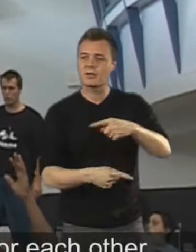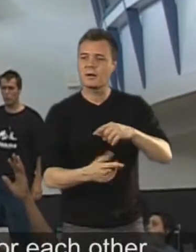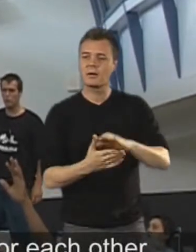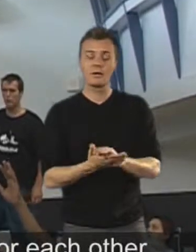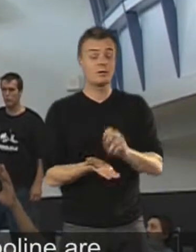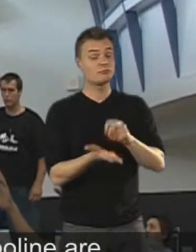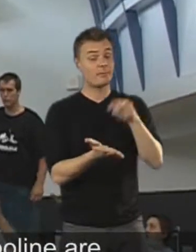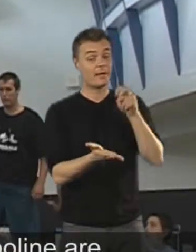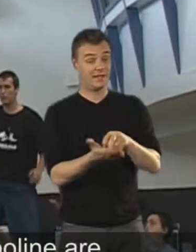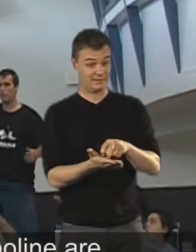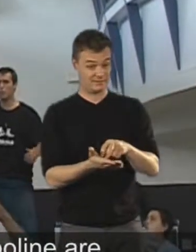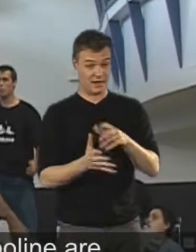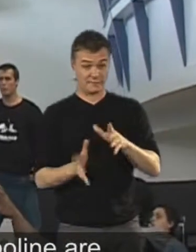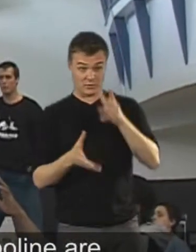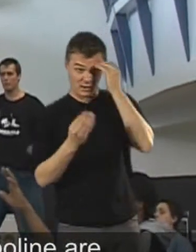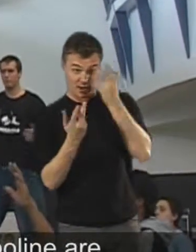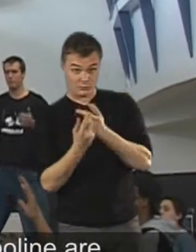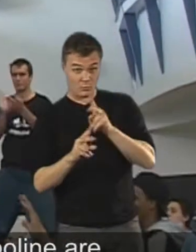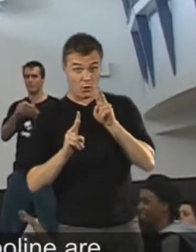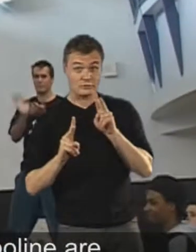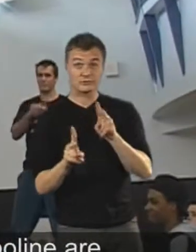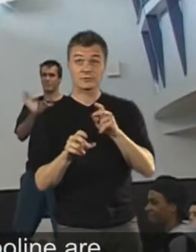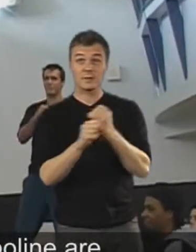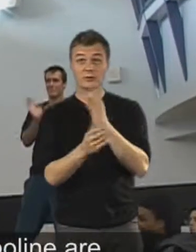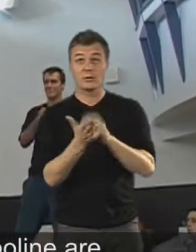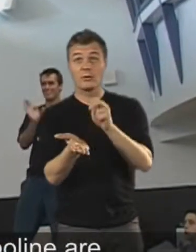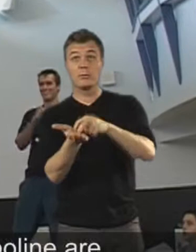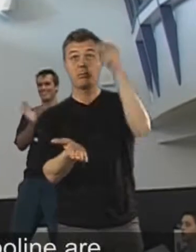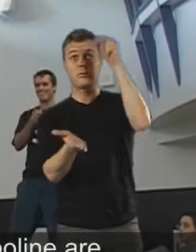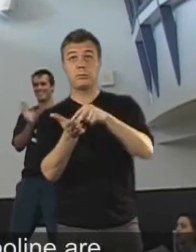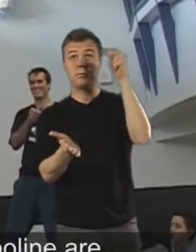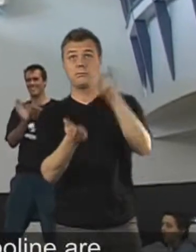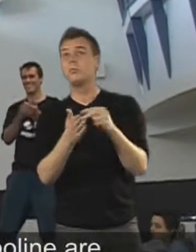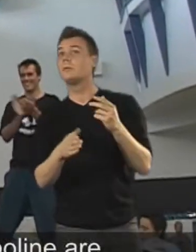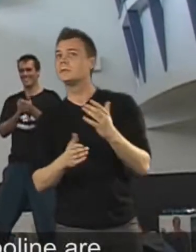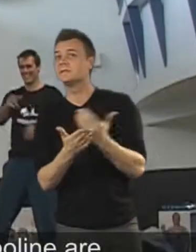how to watch and check that pupils on the trampoline are working safely.